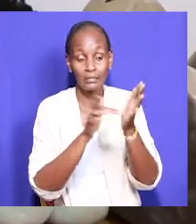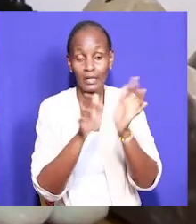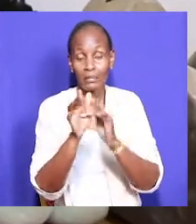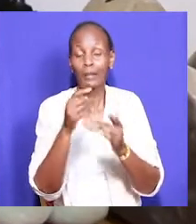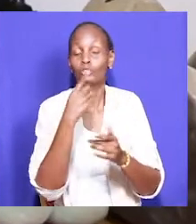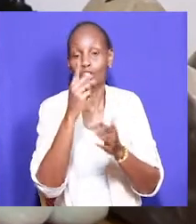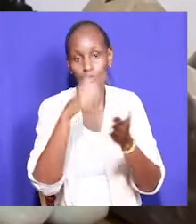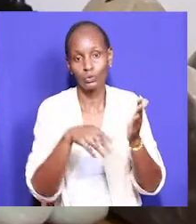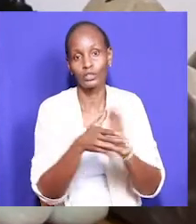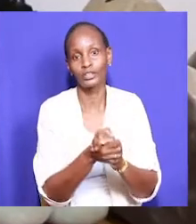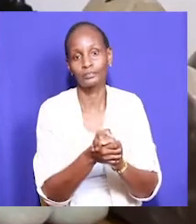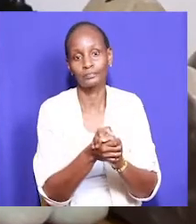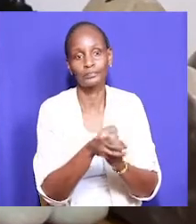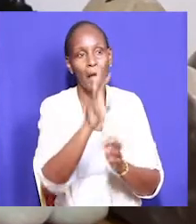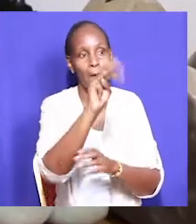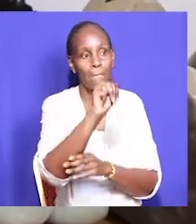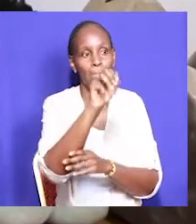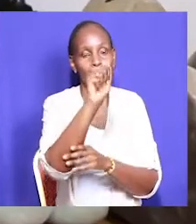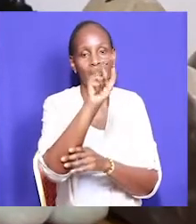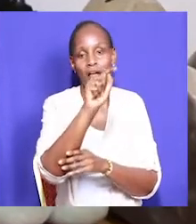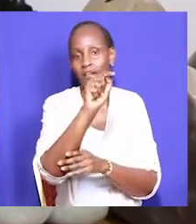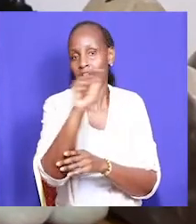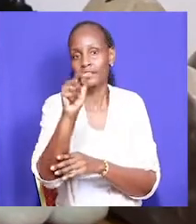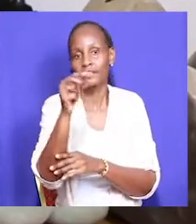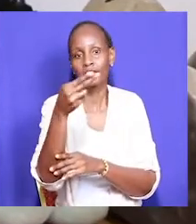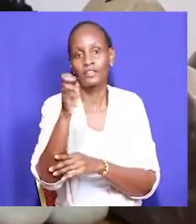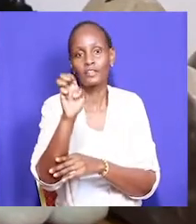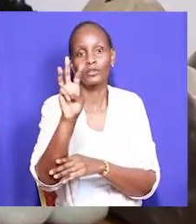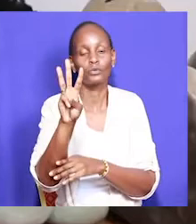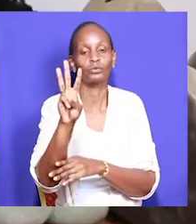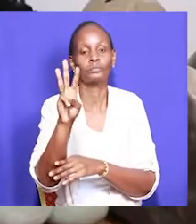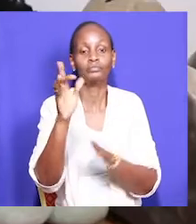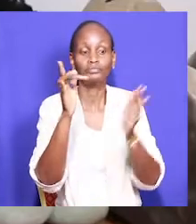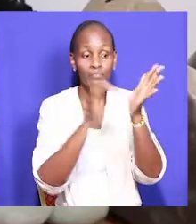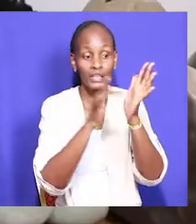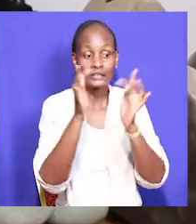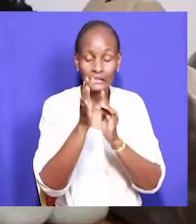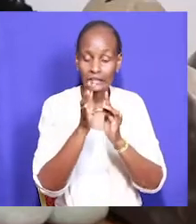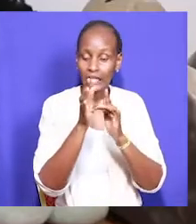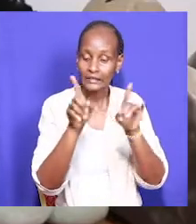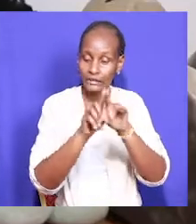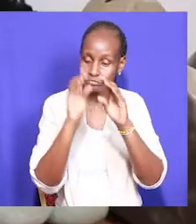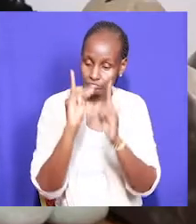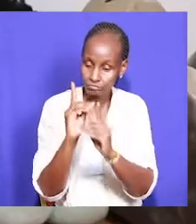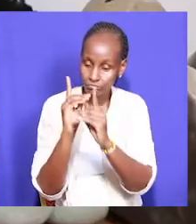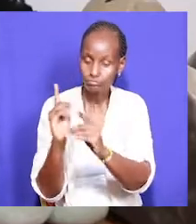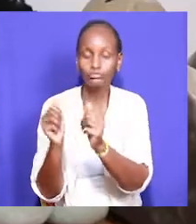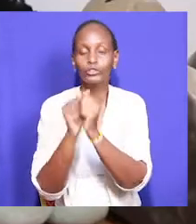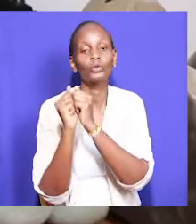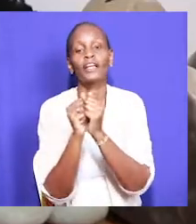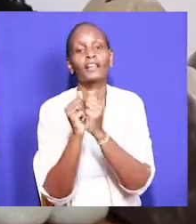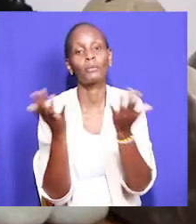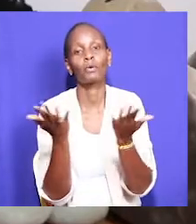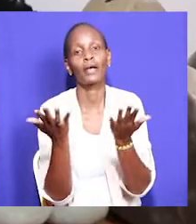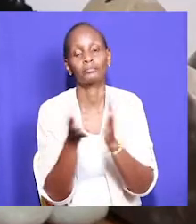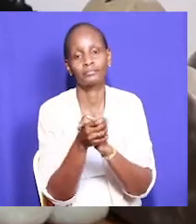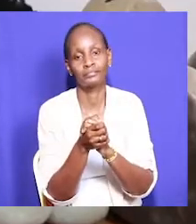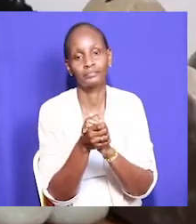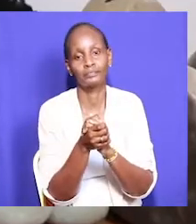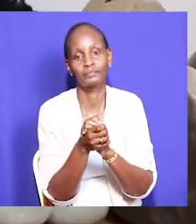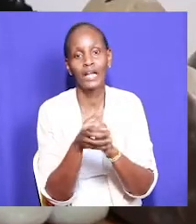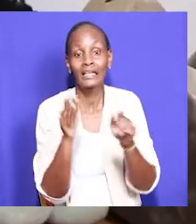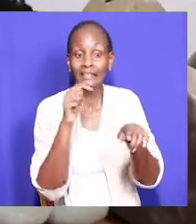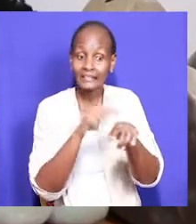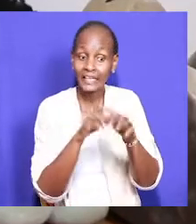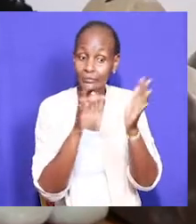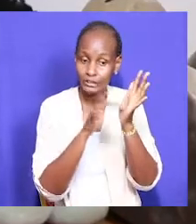says in the book of Matthew that Jesus and disciples were together. And when Jesus